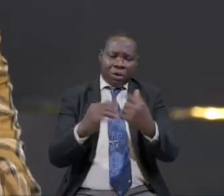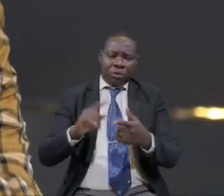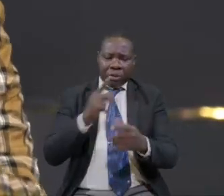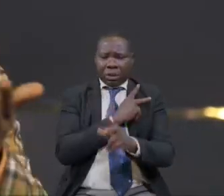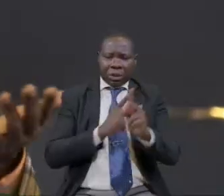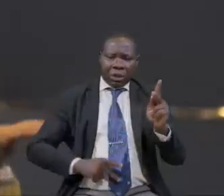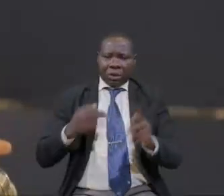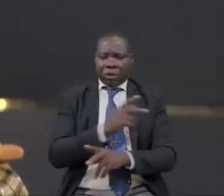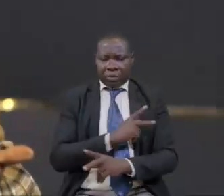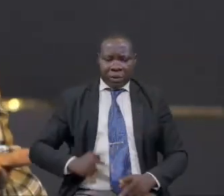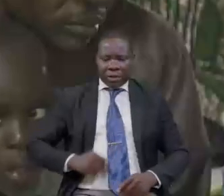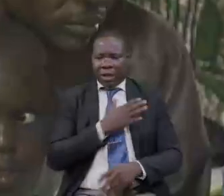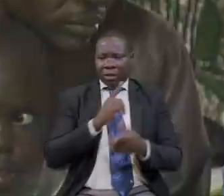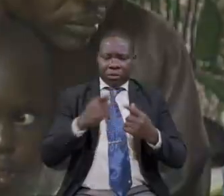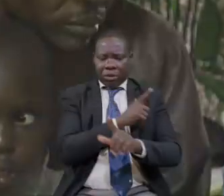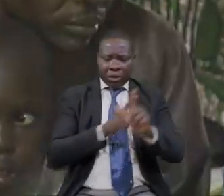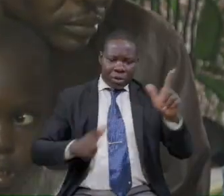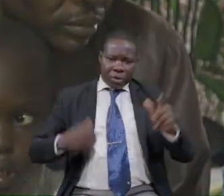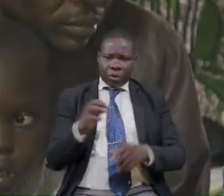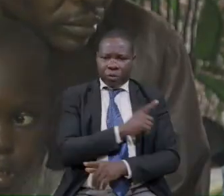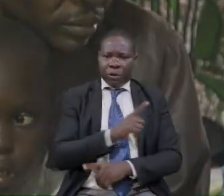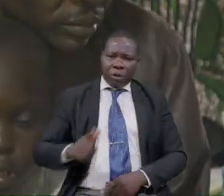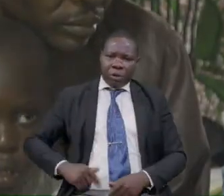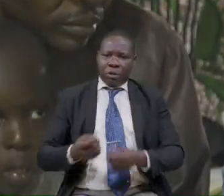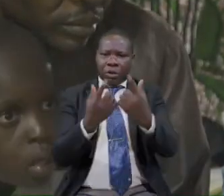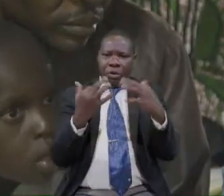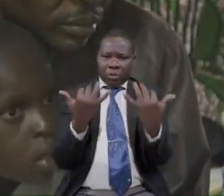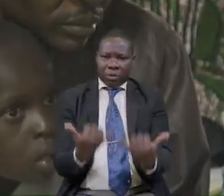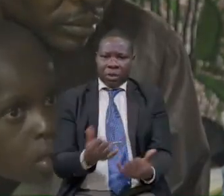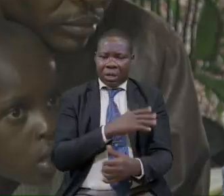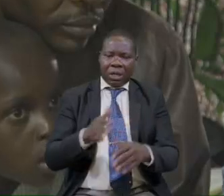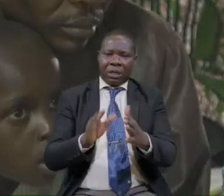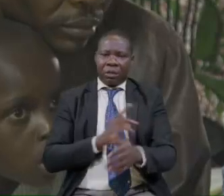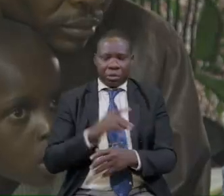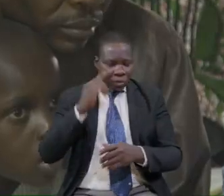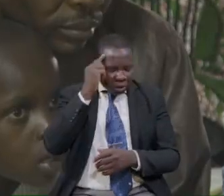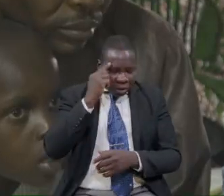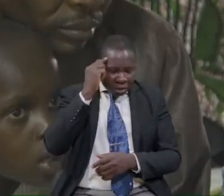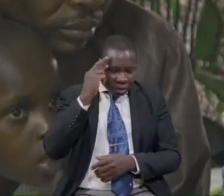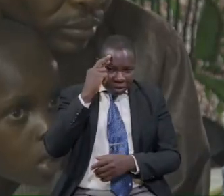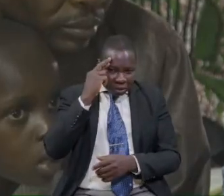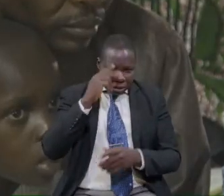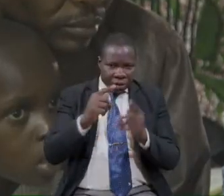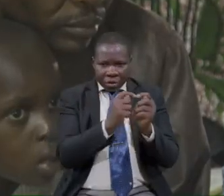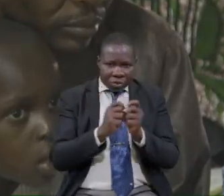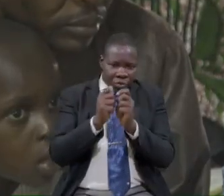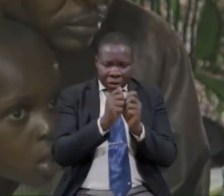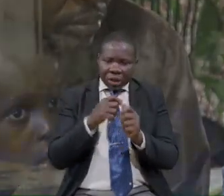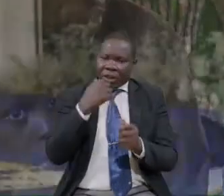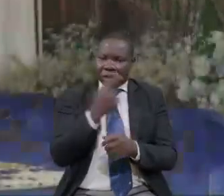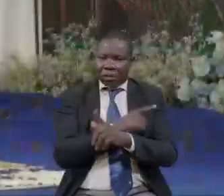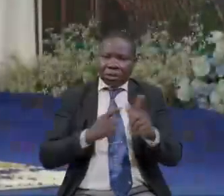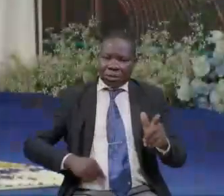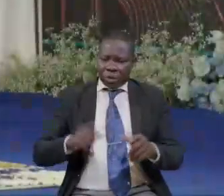of Lords, come now and let us reason together, says the Lord. You put off, you